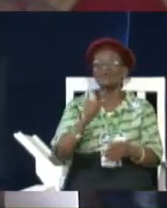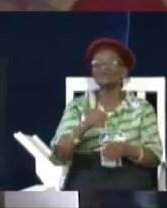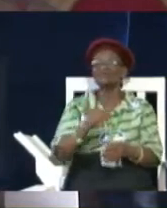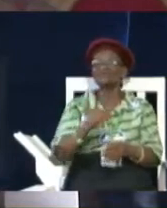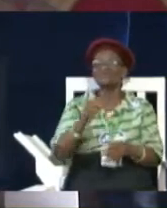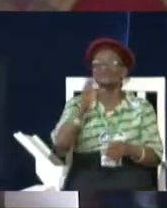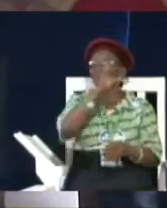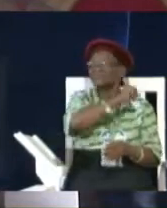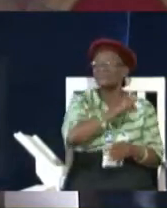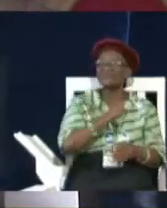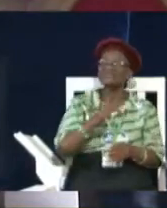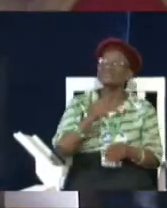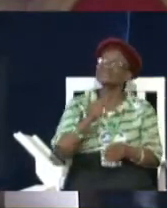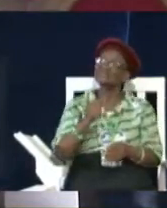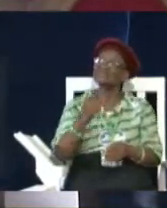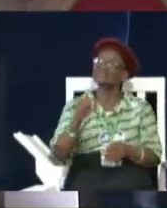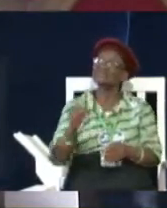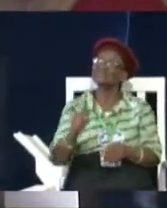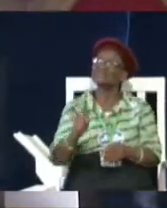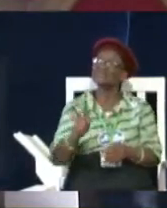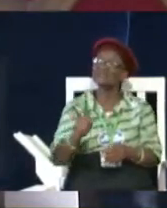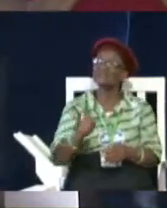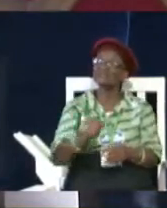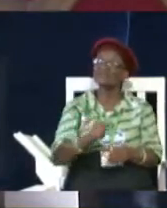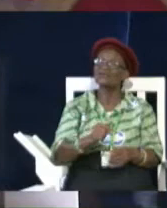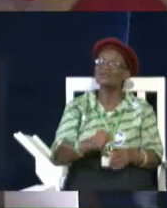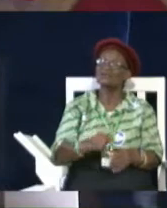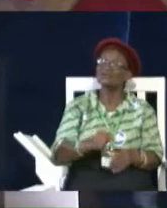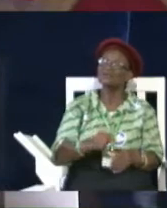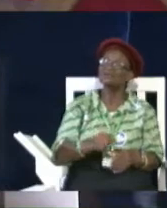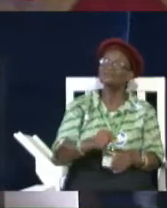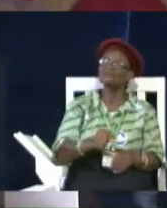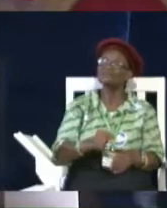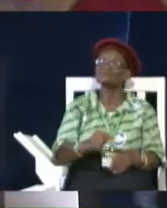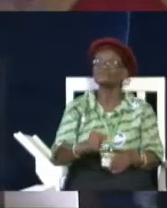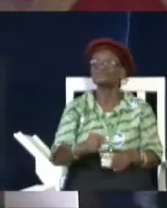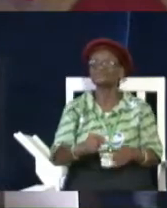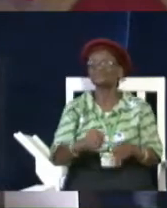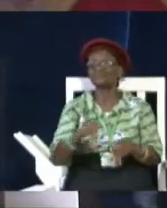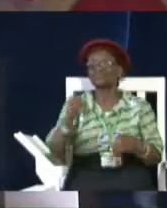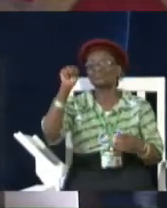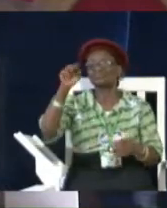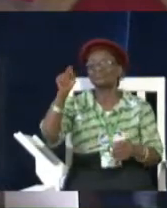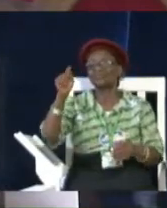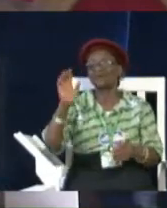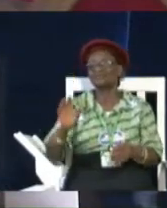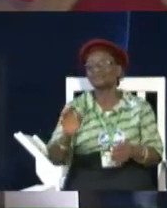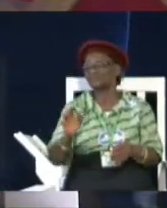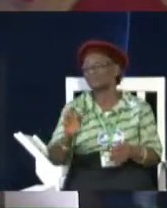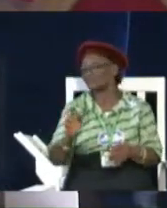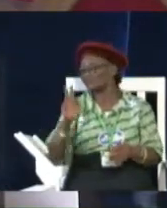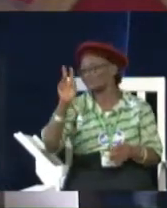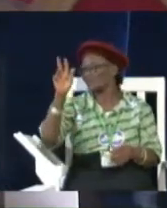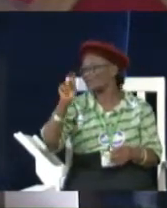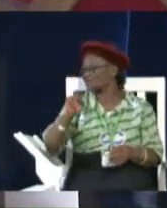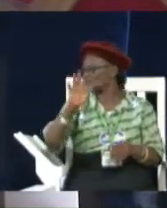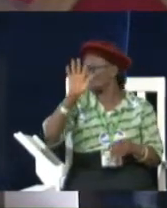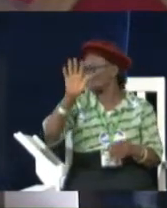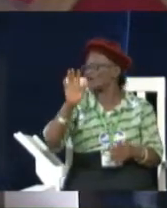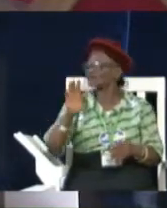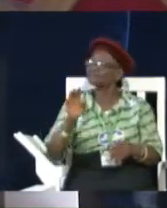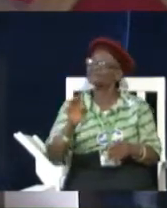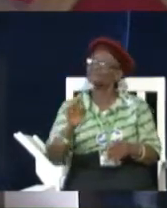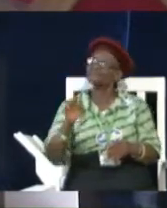virgins? Matthew 25 from verse 1 to 13. Matthew 25, 1 to 13. When